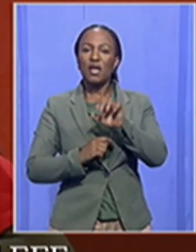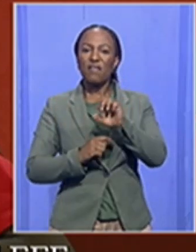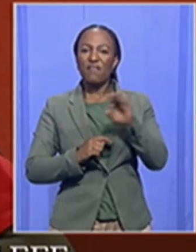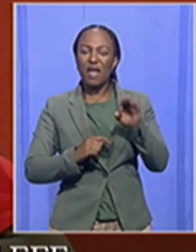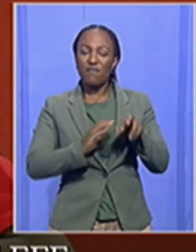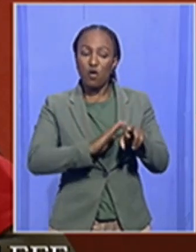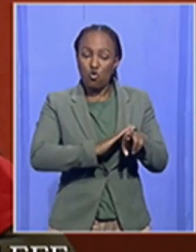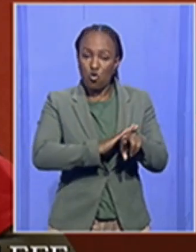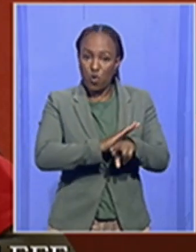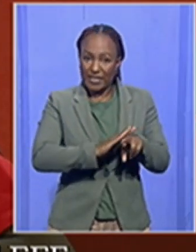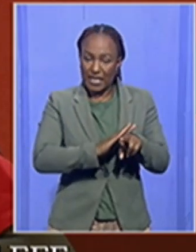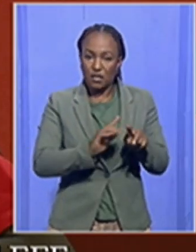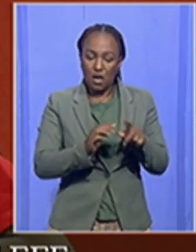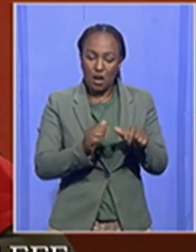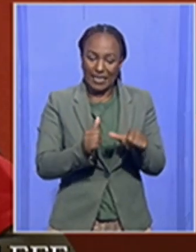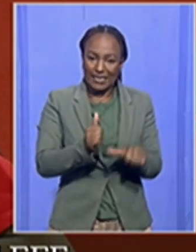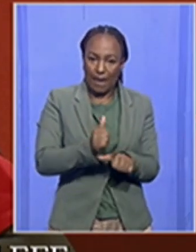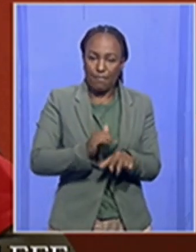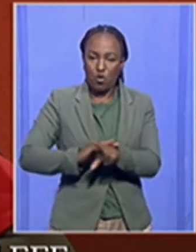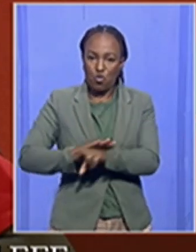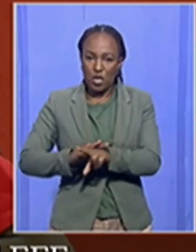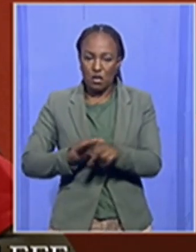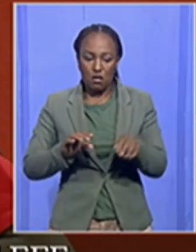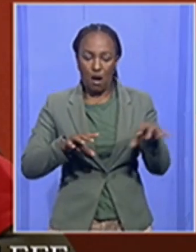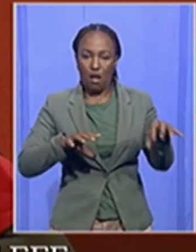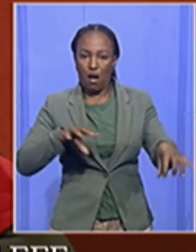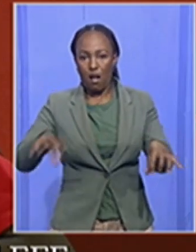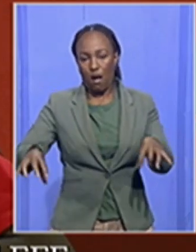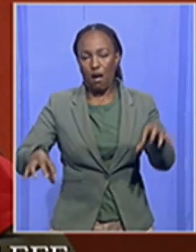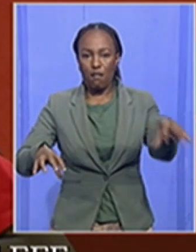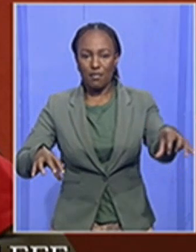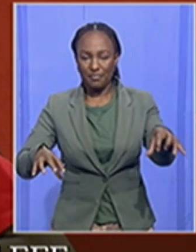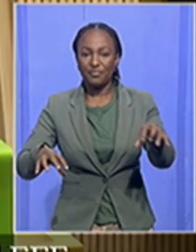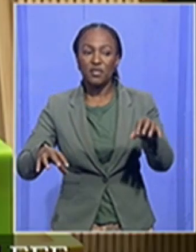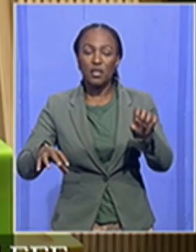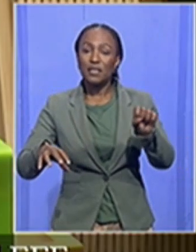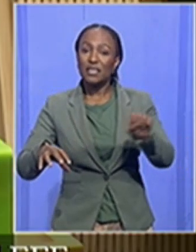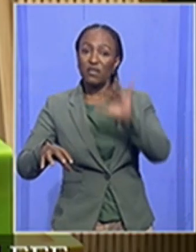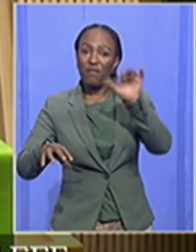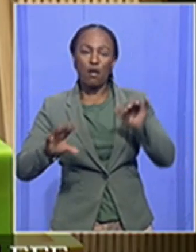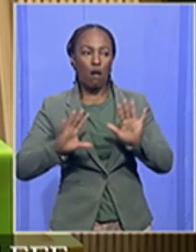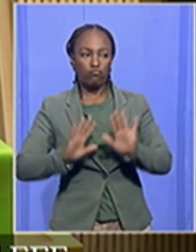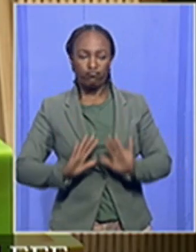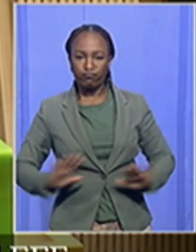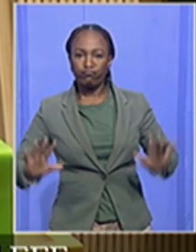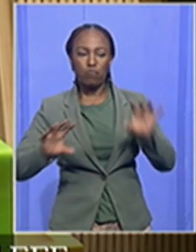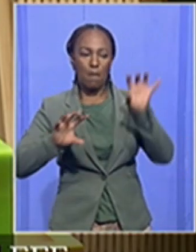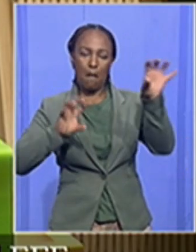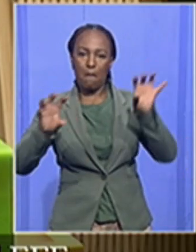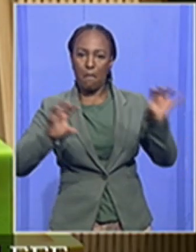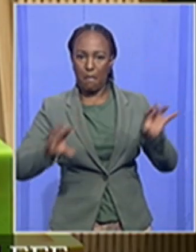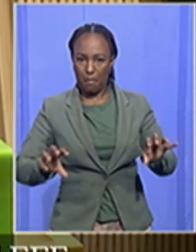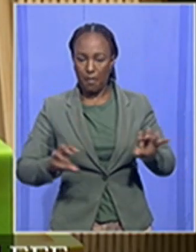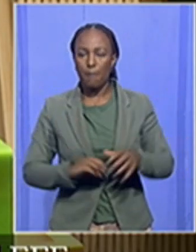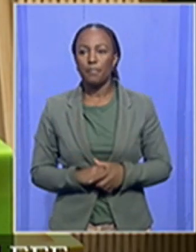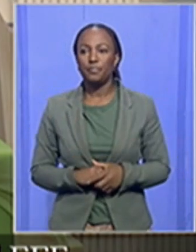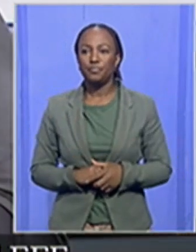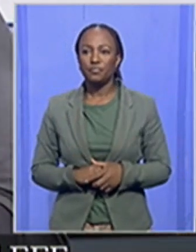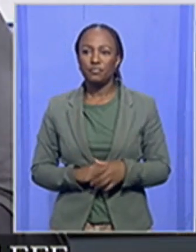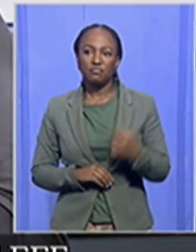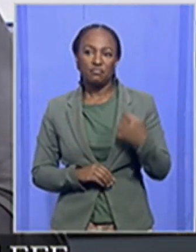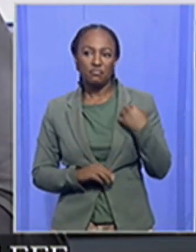better reflect the realities of South Africa's political and social landscape. Malema o lebogišitše Nasipi Moya morago ga